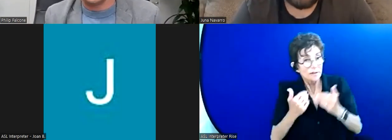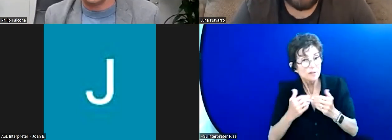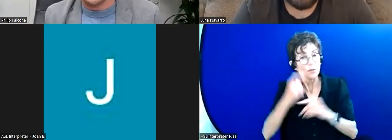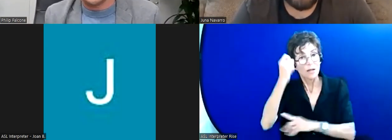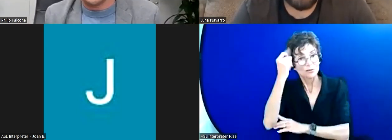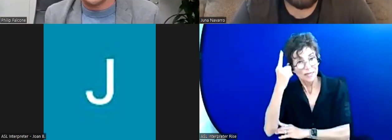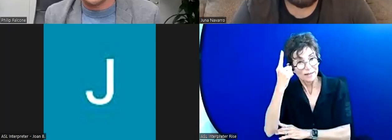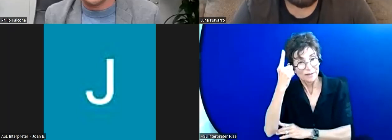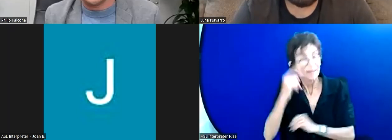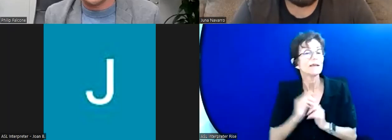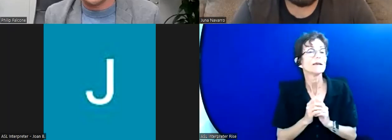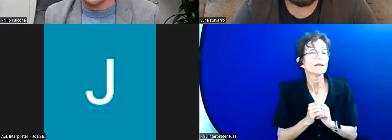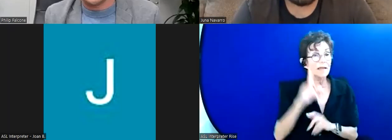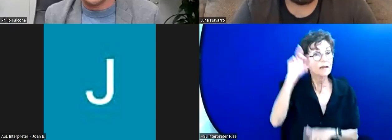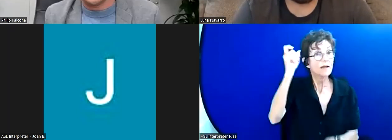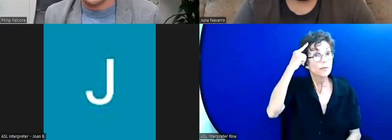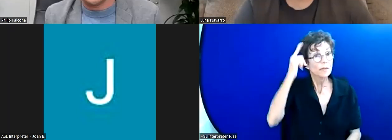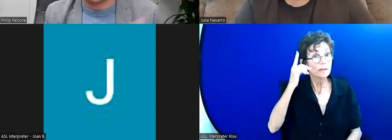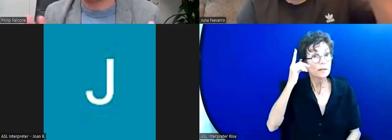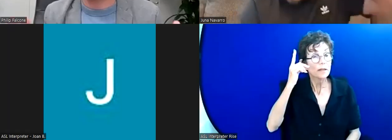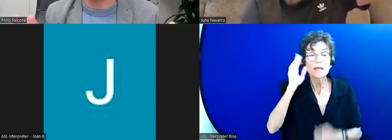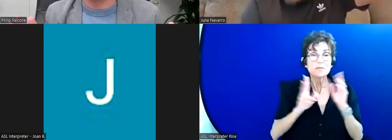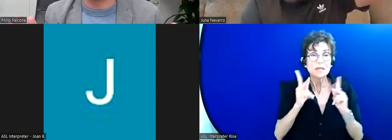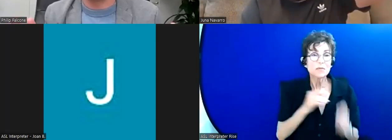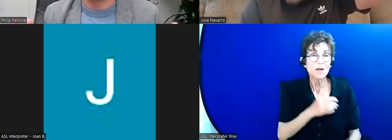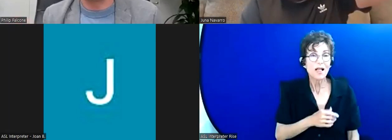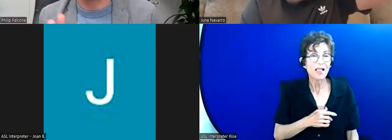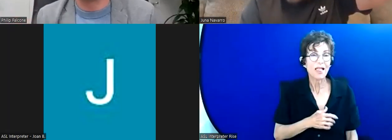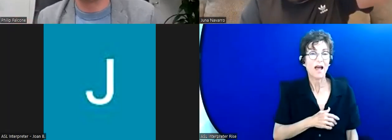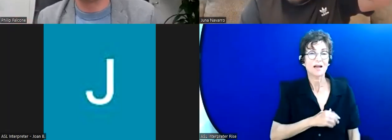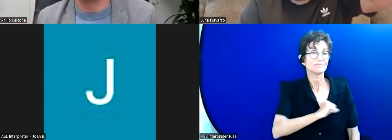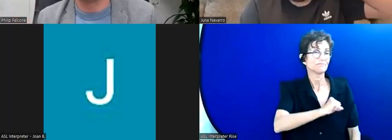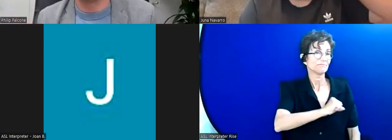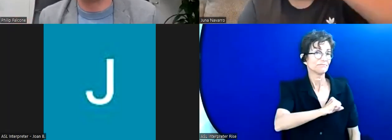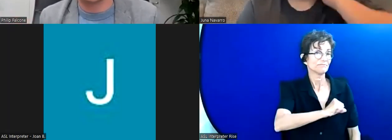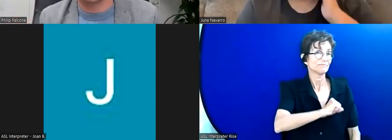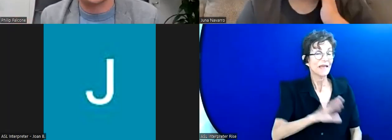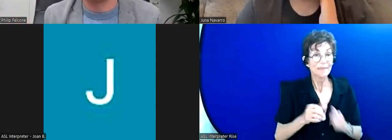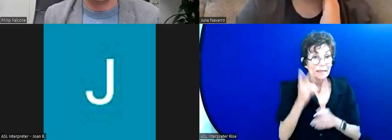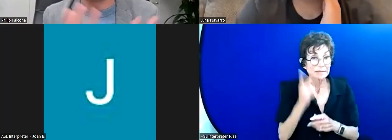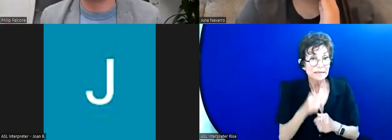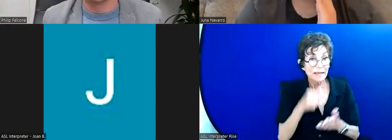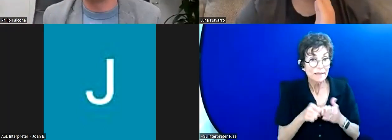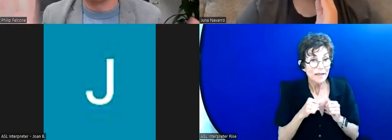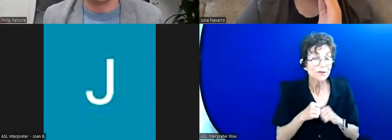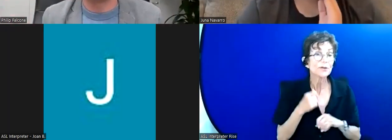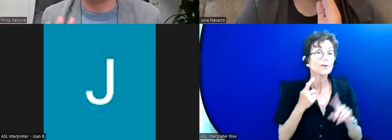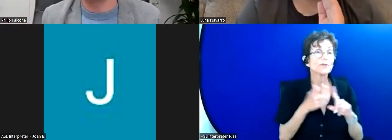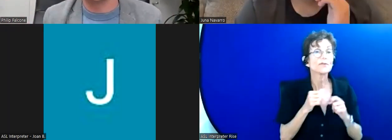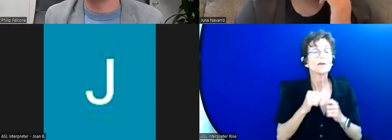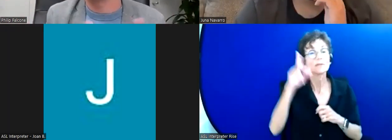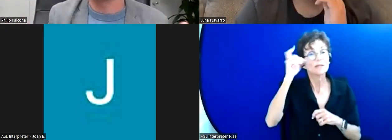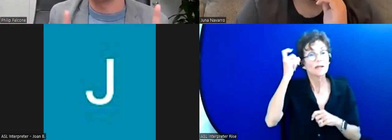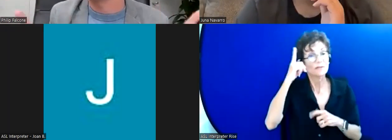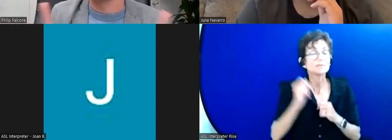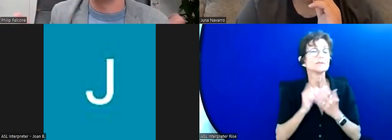for government. People are skeptical of government. They see a letter coming from the mayor's office saying that we want to help make this mural on the wall and make it all pretty. And